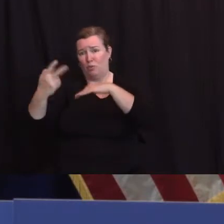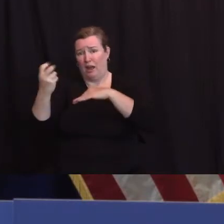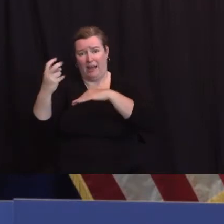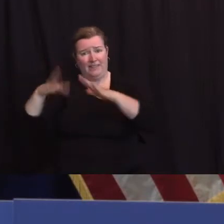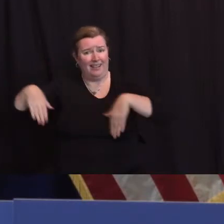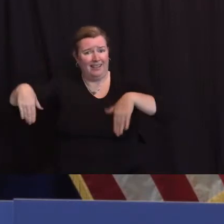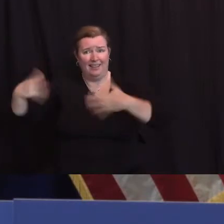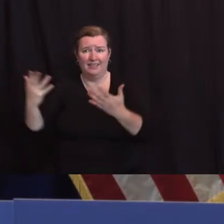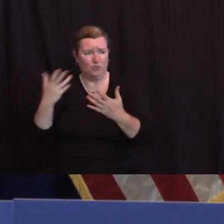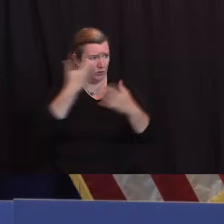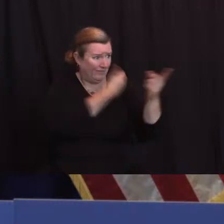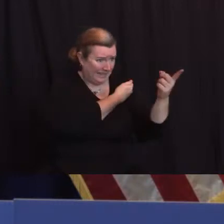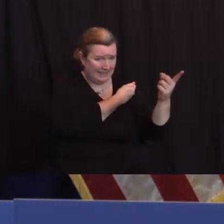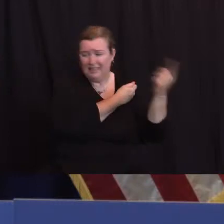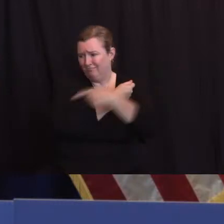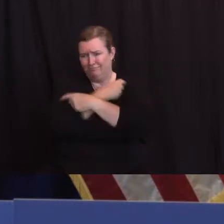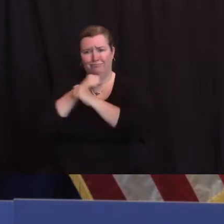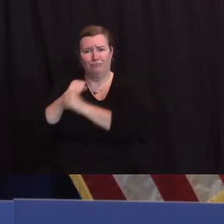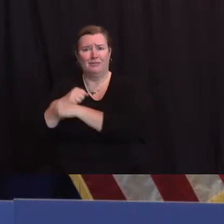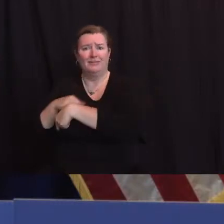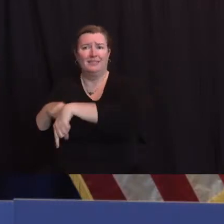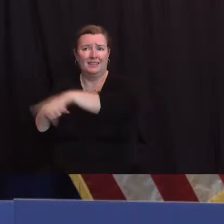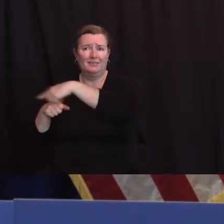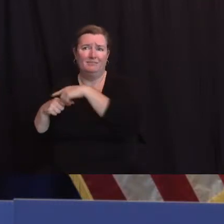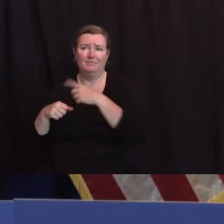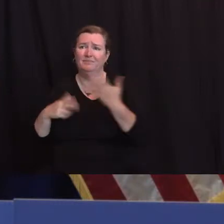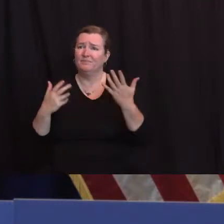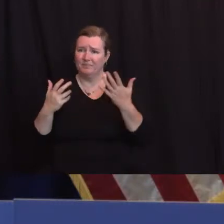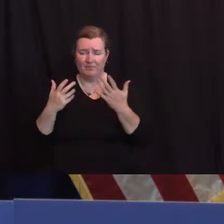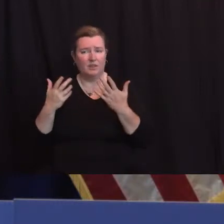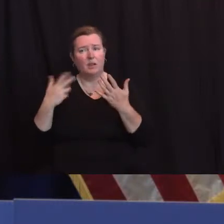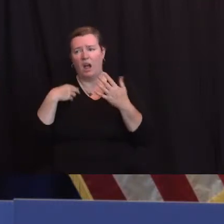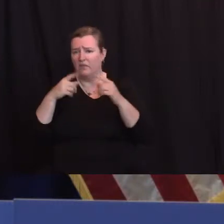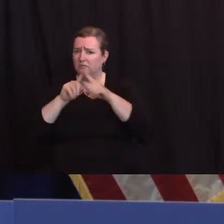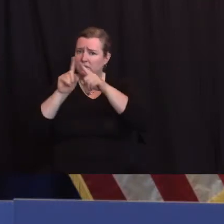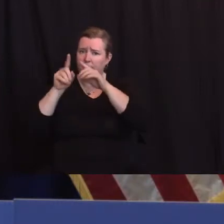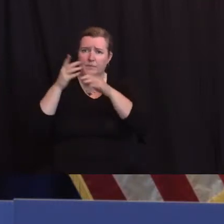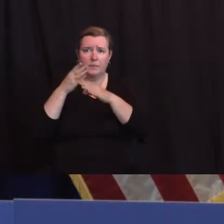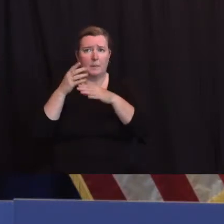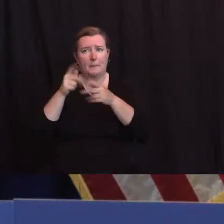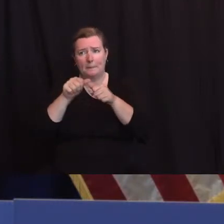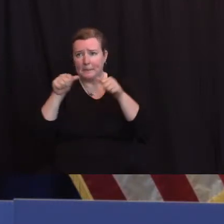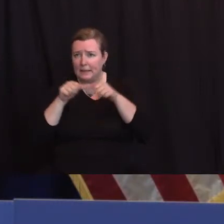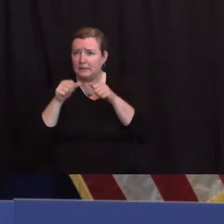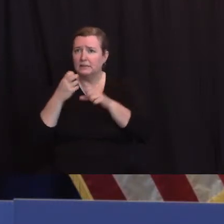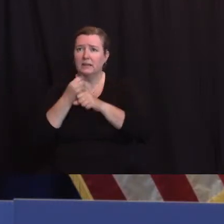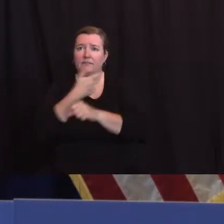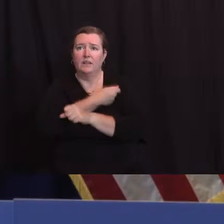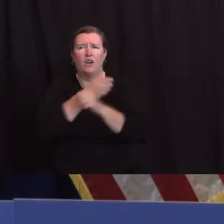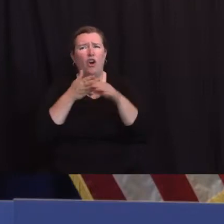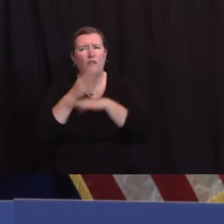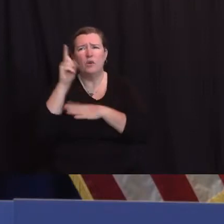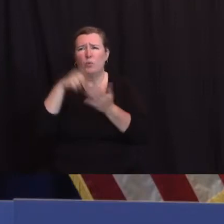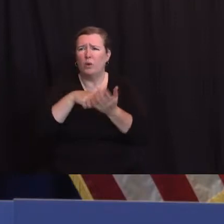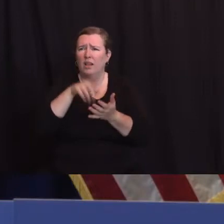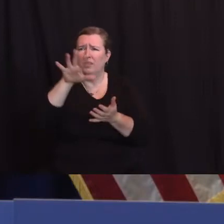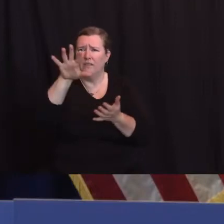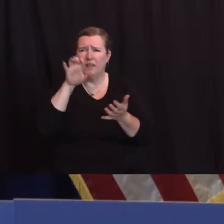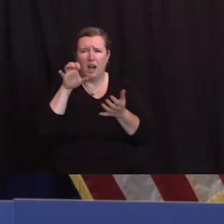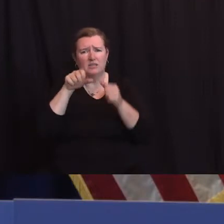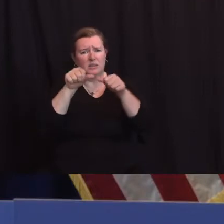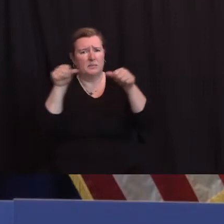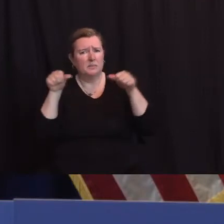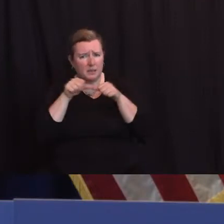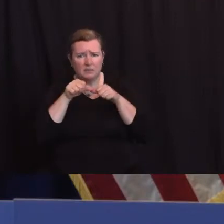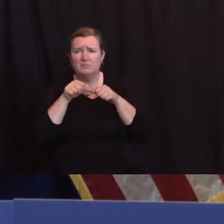plenty of availability and locations to get vaccinations. There are over 1,500 community-based sites and pop-up